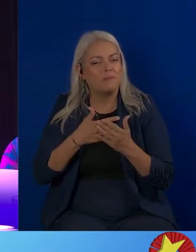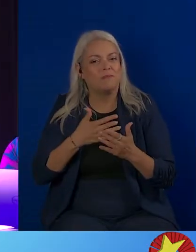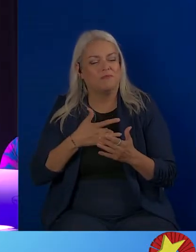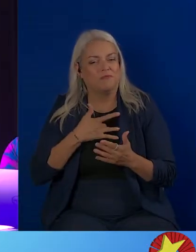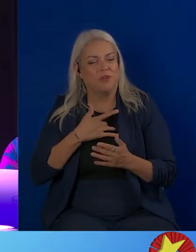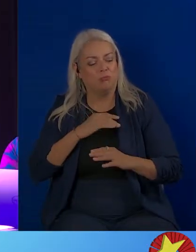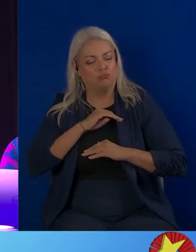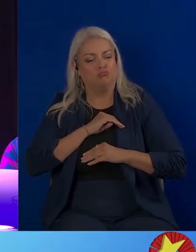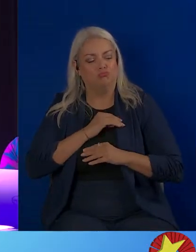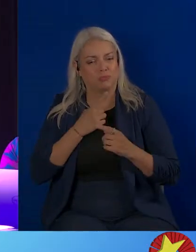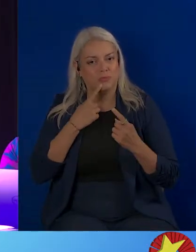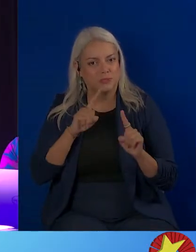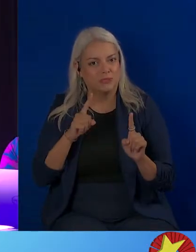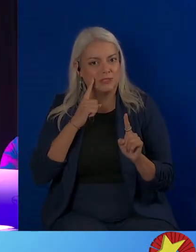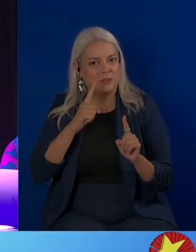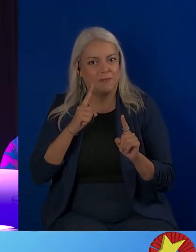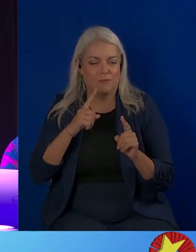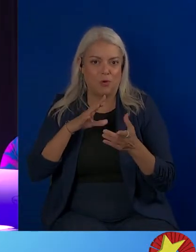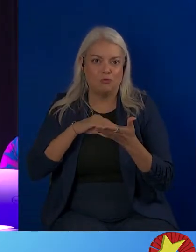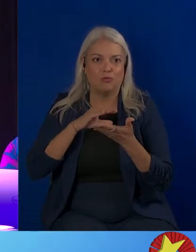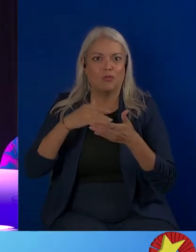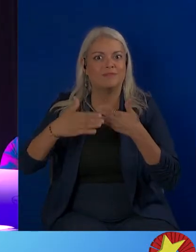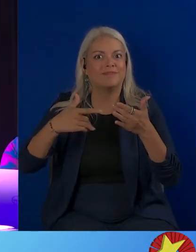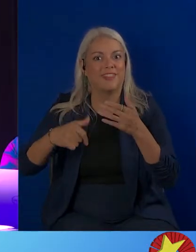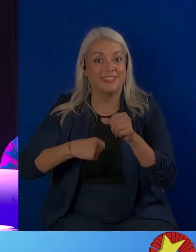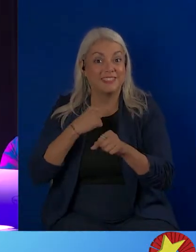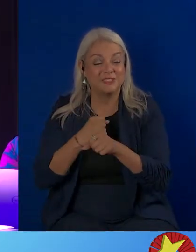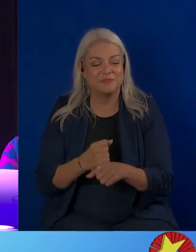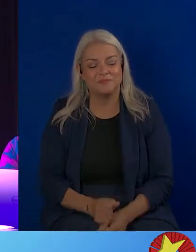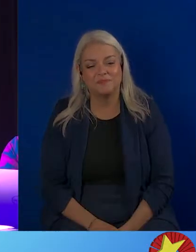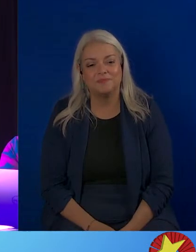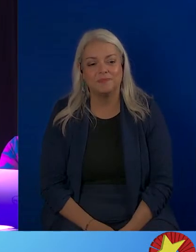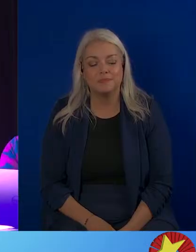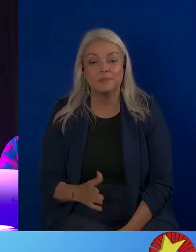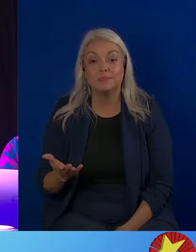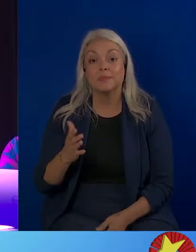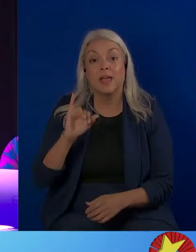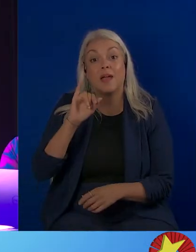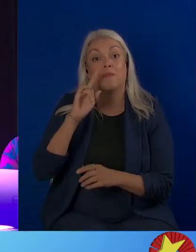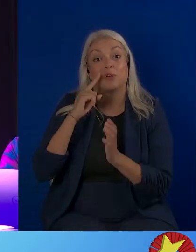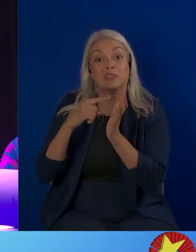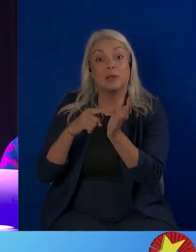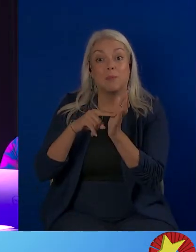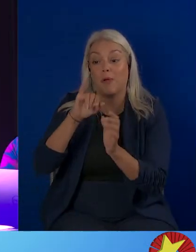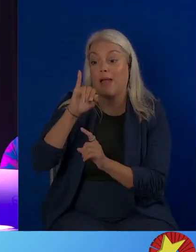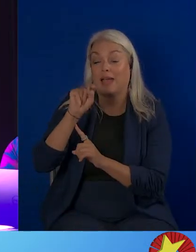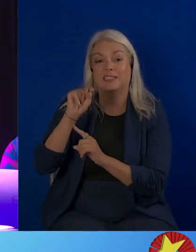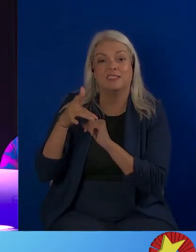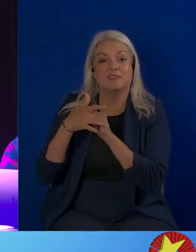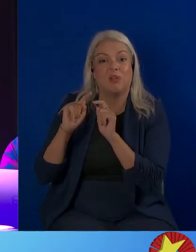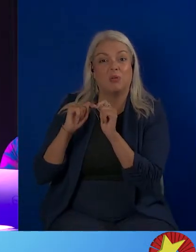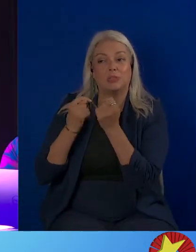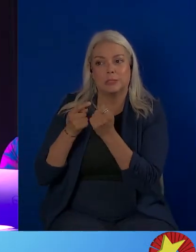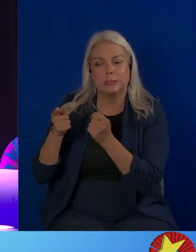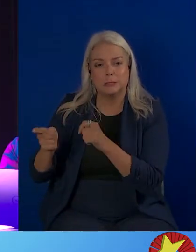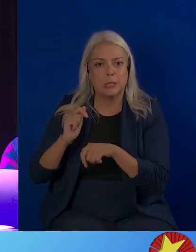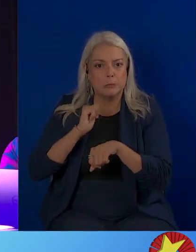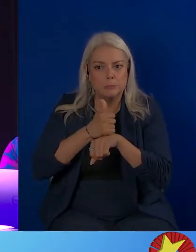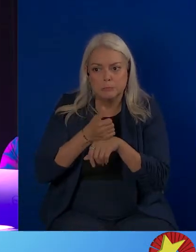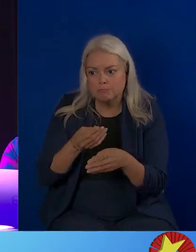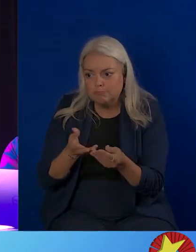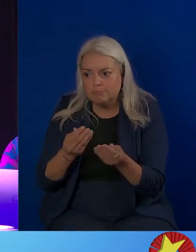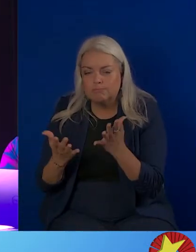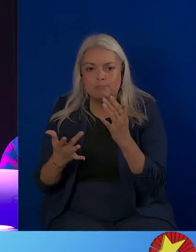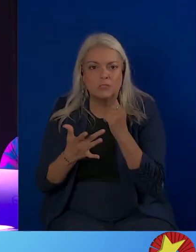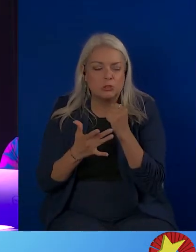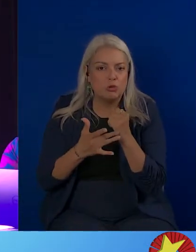year. The information technology team has been busy setting up equipment and electronic devices